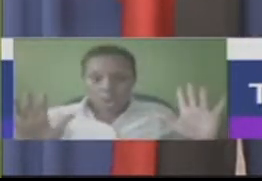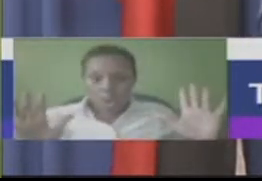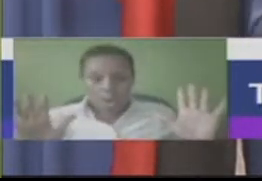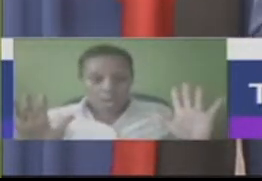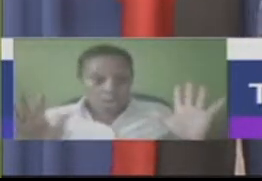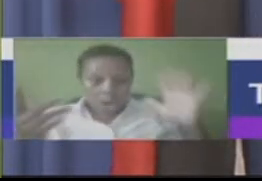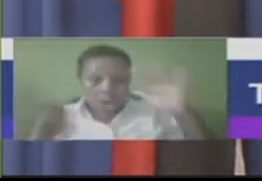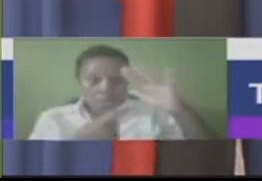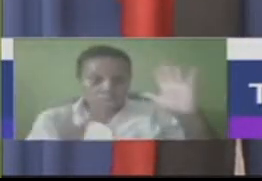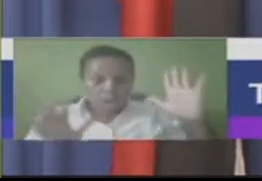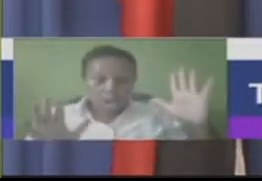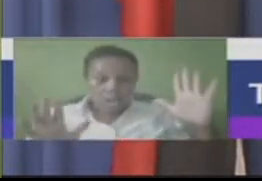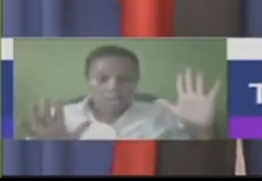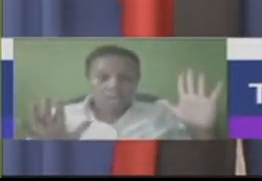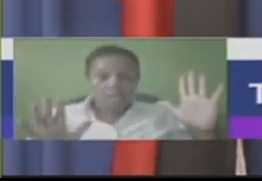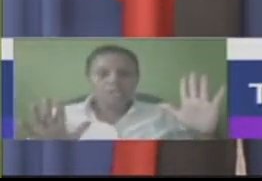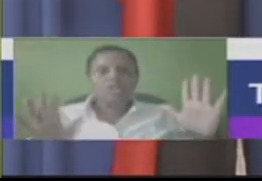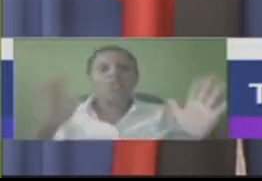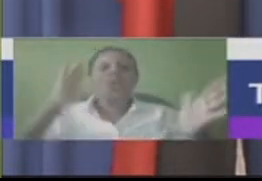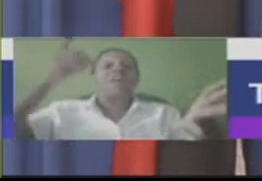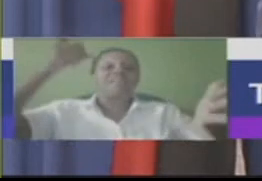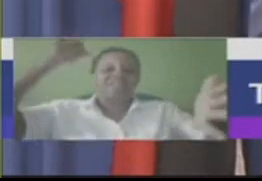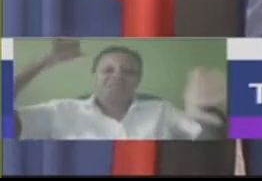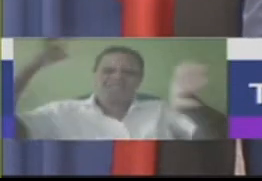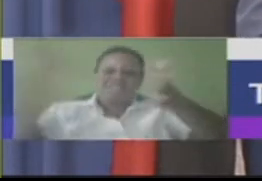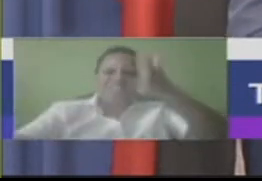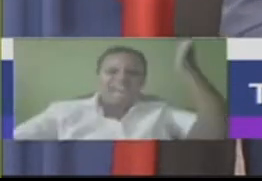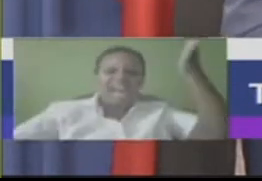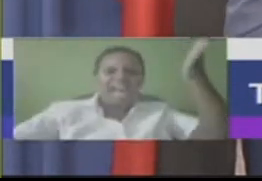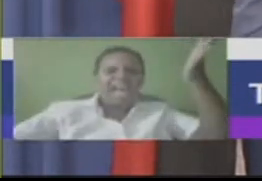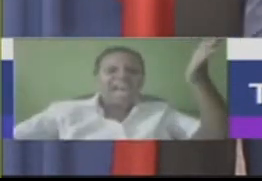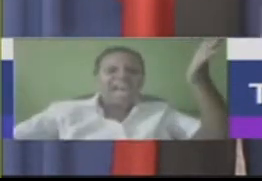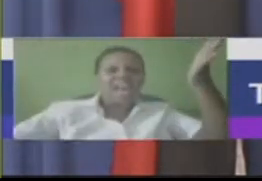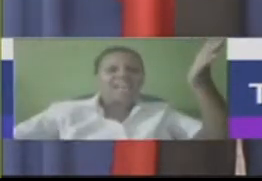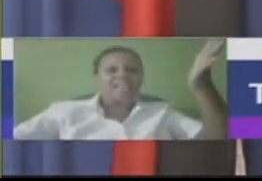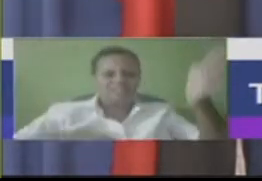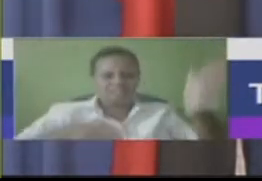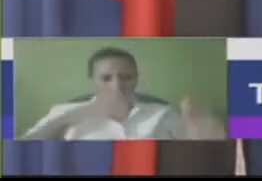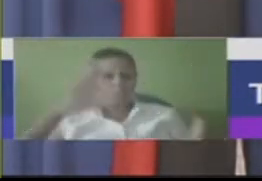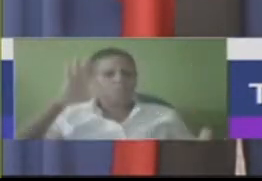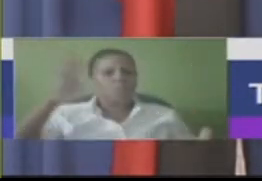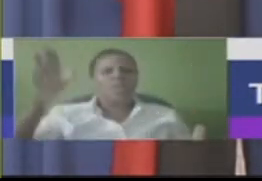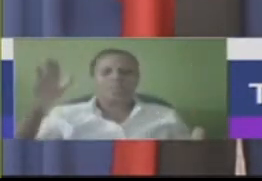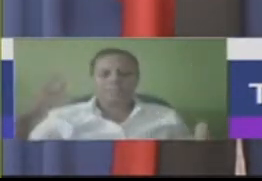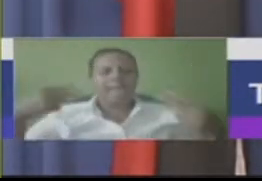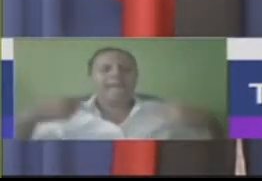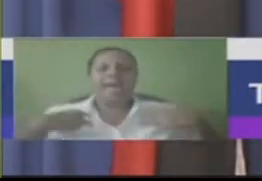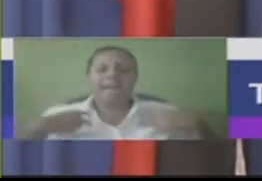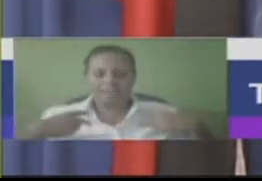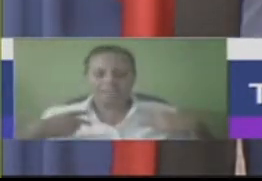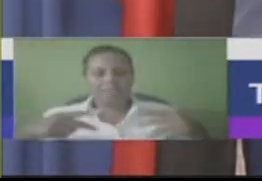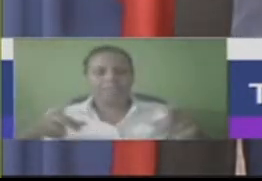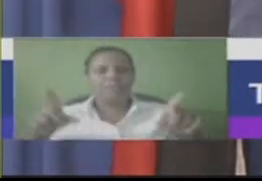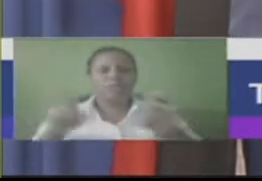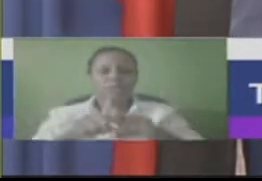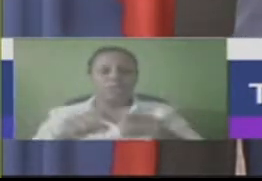Tobago, and also persons who may want to come out of that quarantine. One